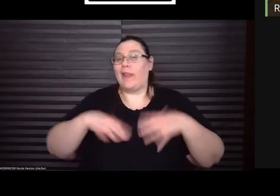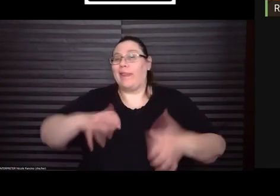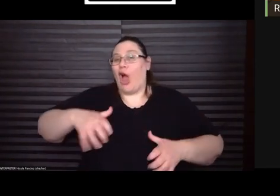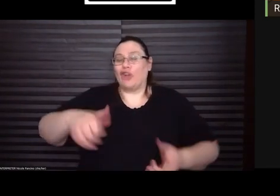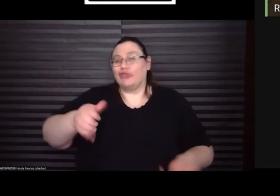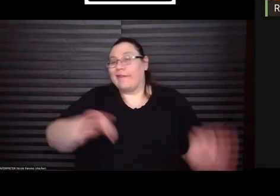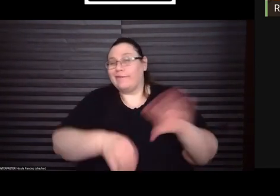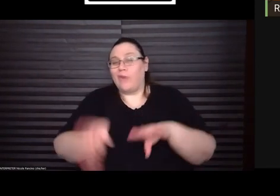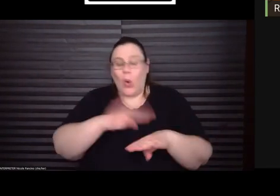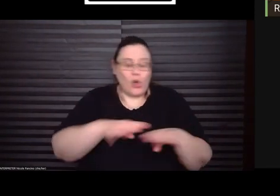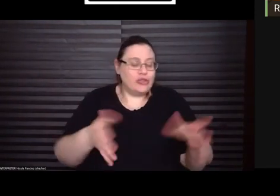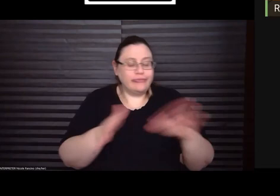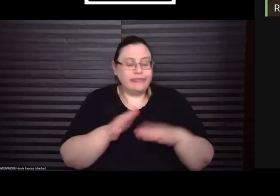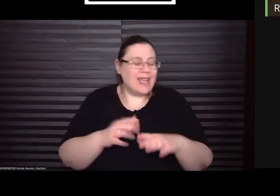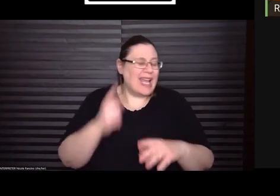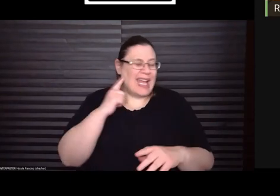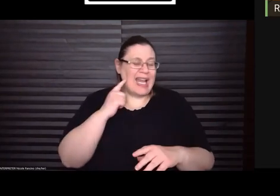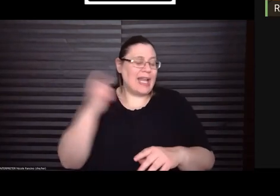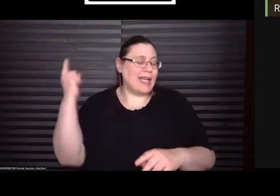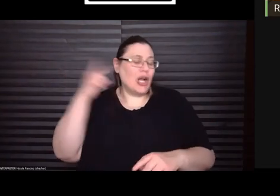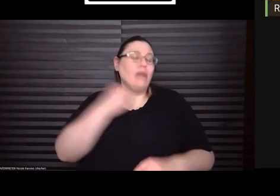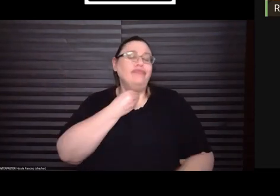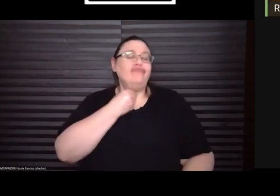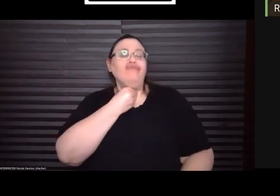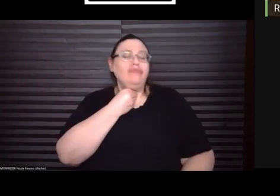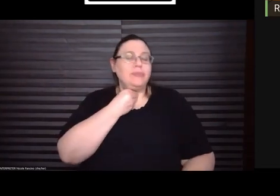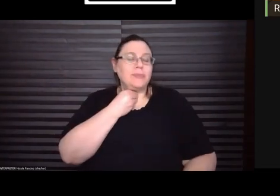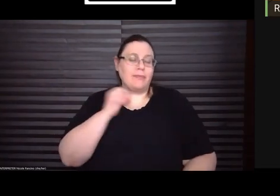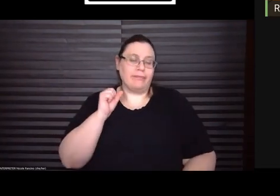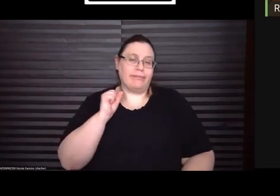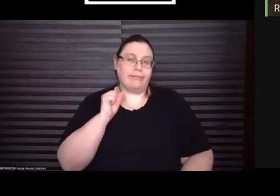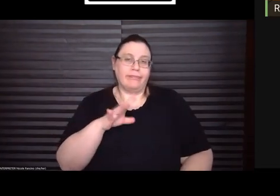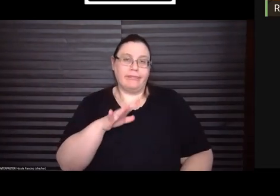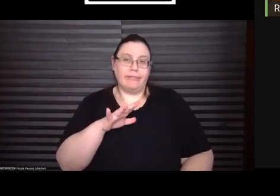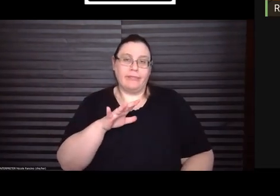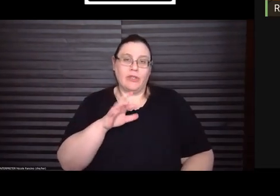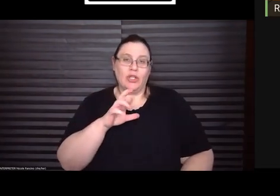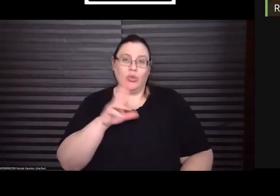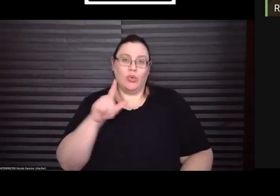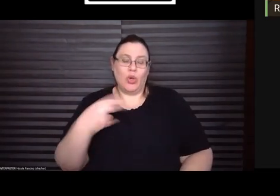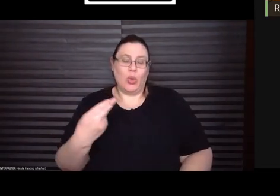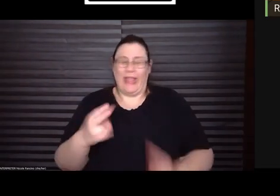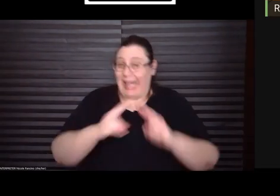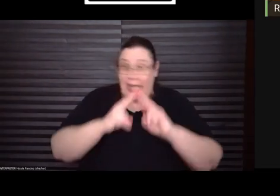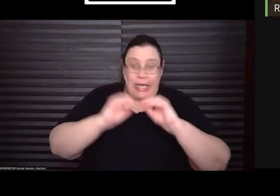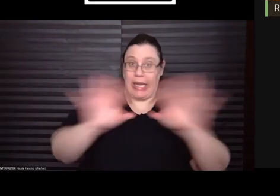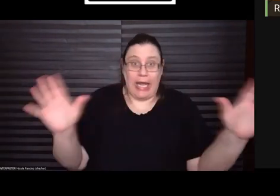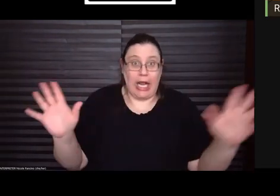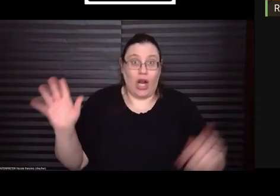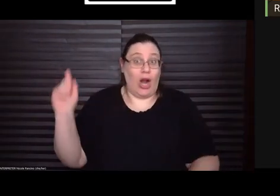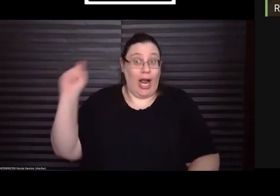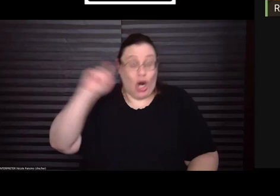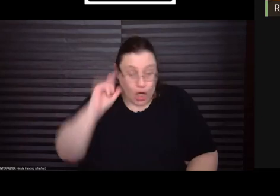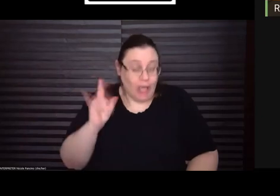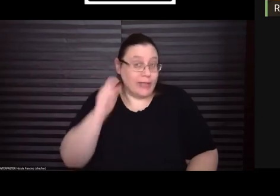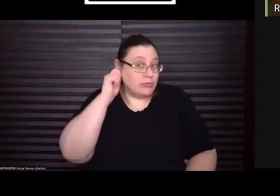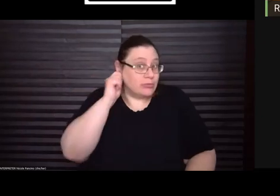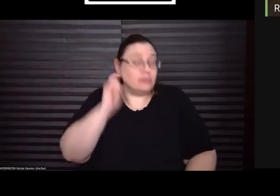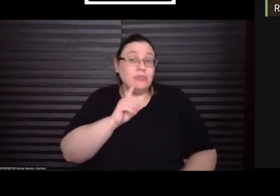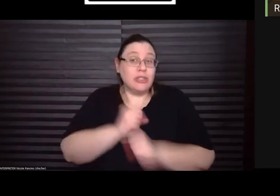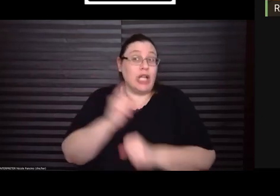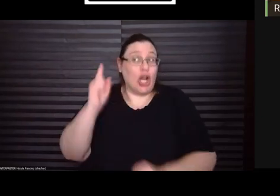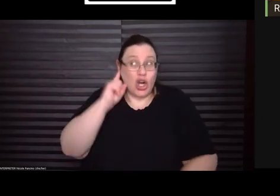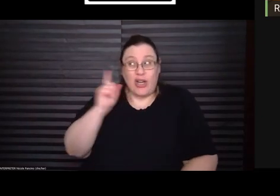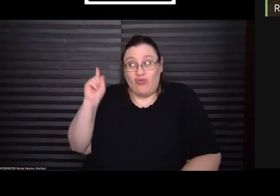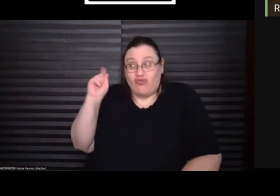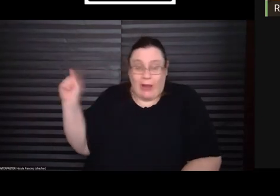folding the laundry or something. And I would hear him clear his throat and then say my name. You know, it was very clear. I heard it with my ear.